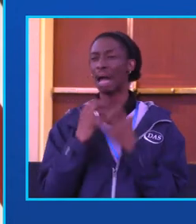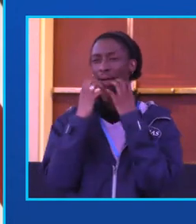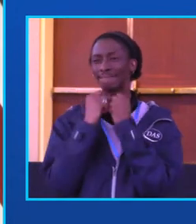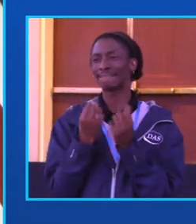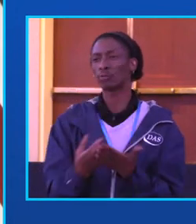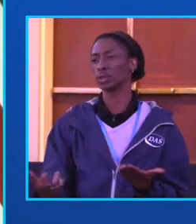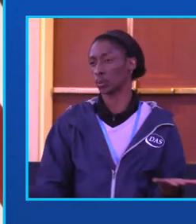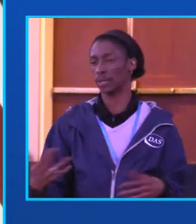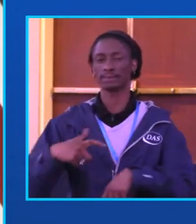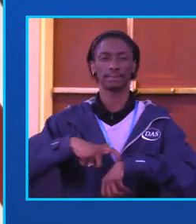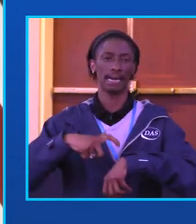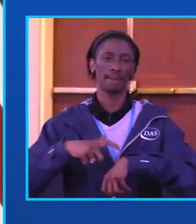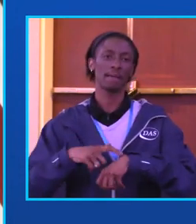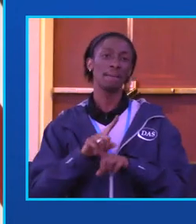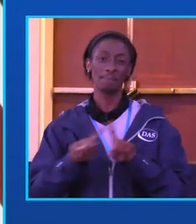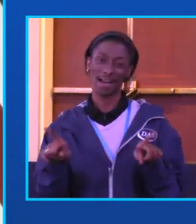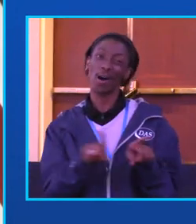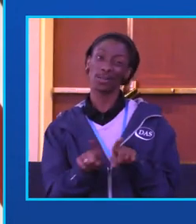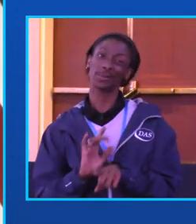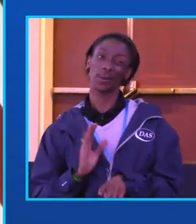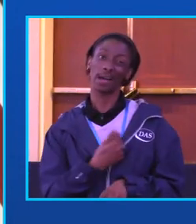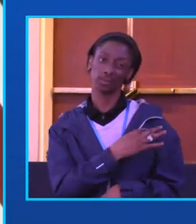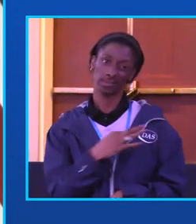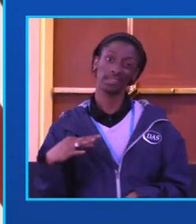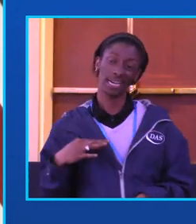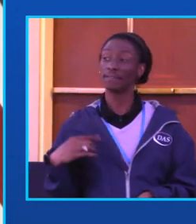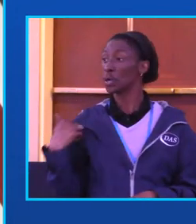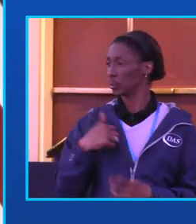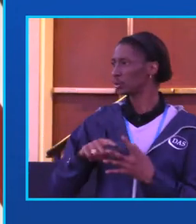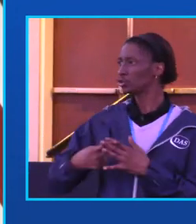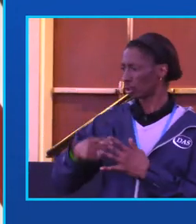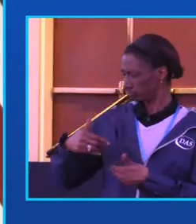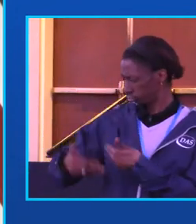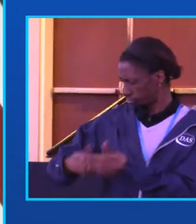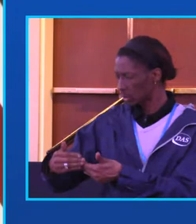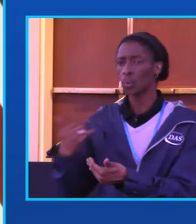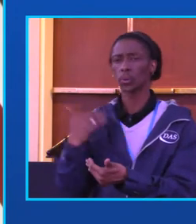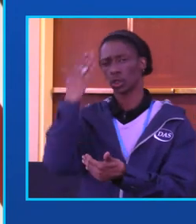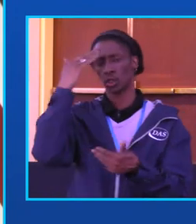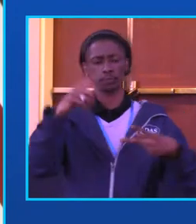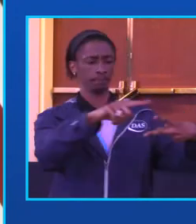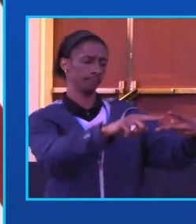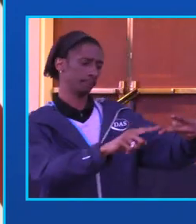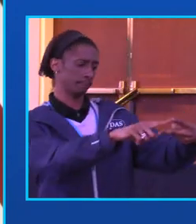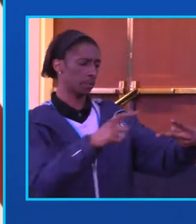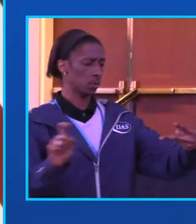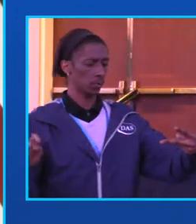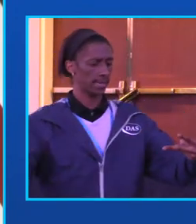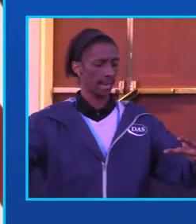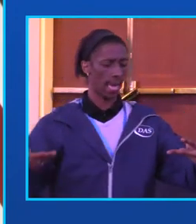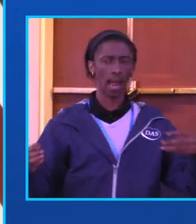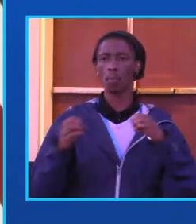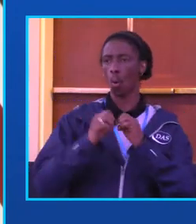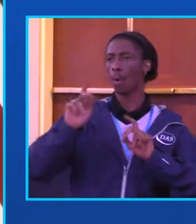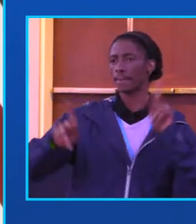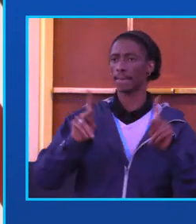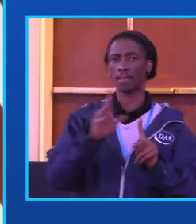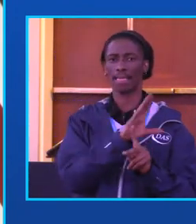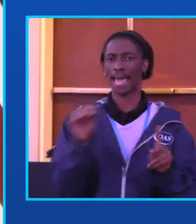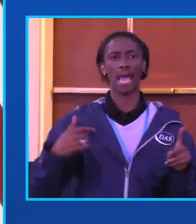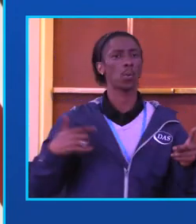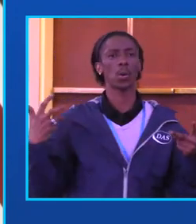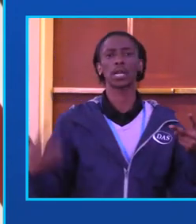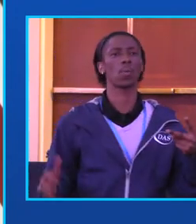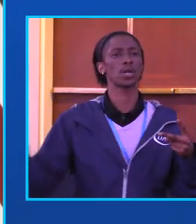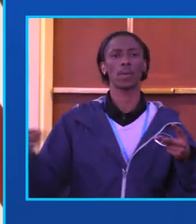I also think it's our staff. When we started this process, we knew two things. We needed to hire more people, and we didn't want